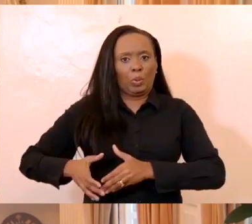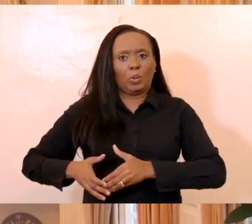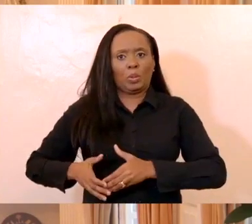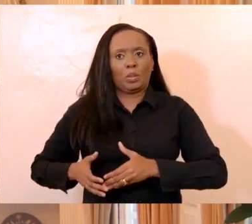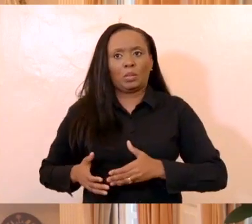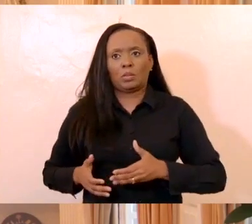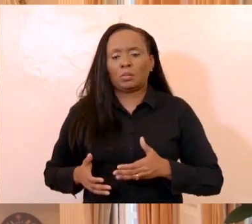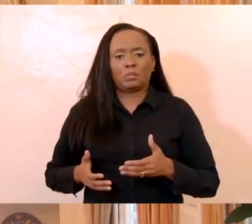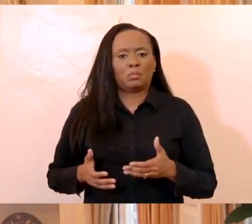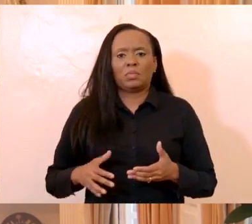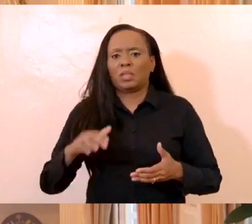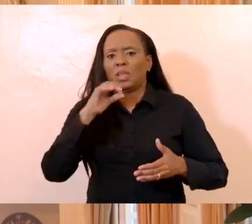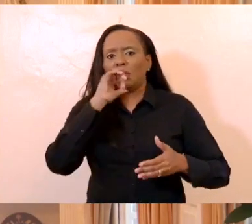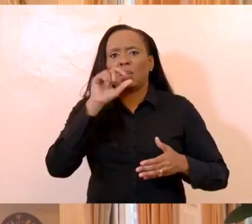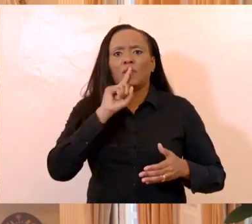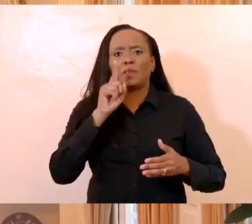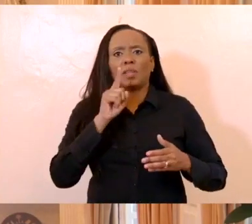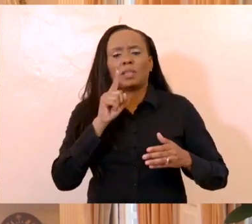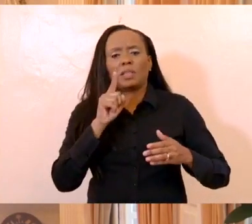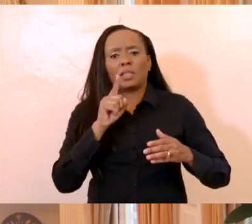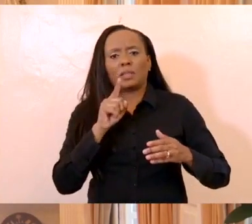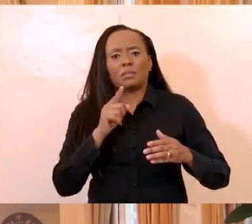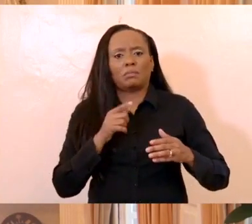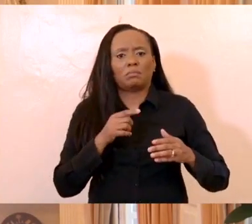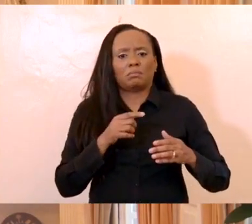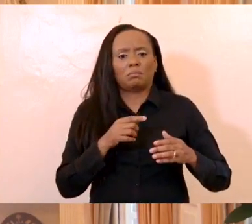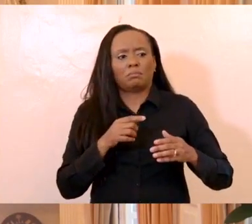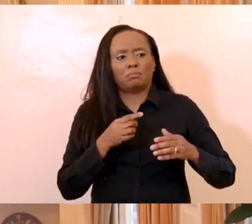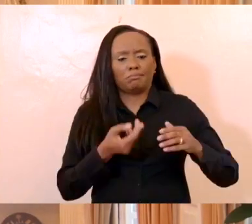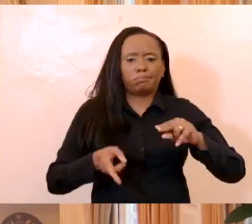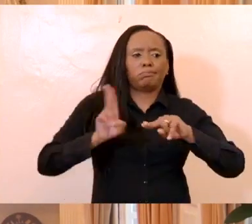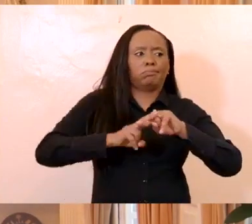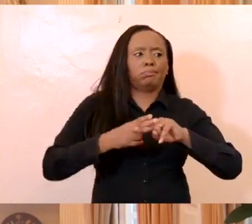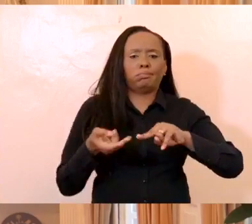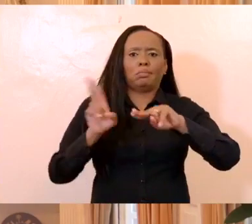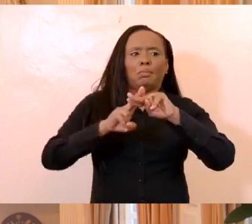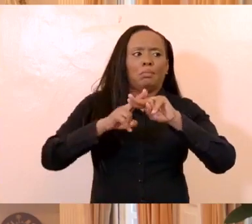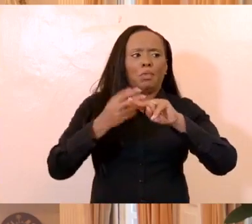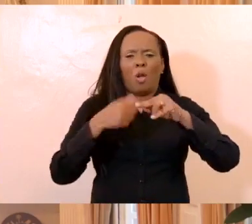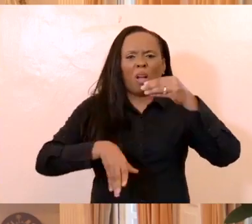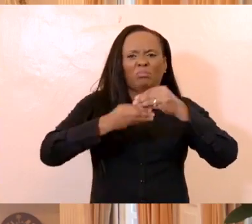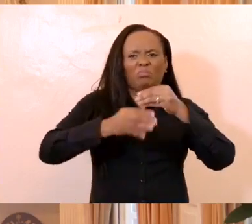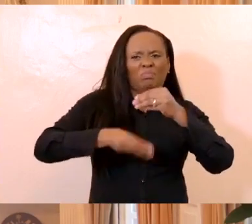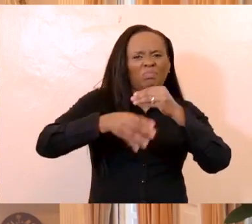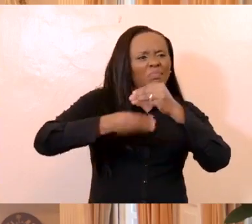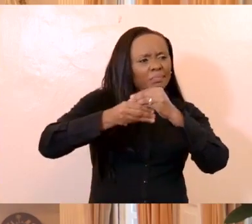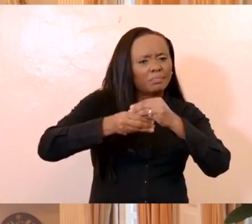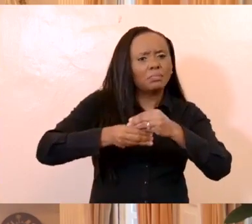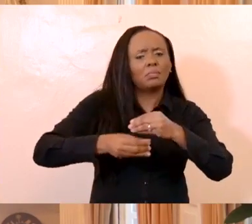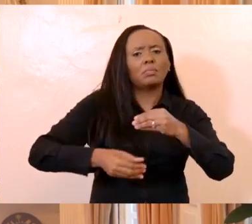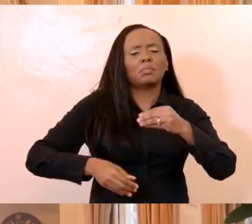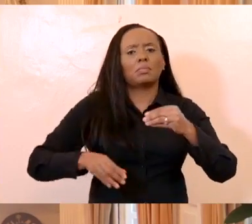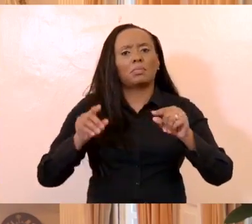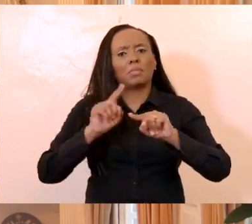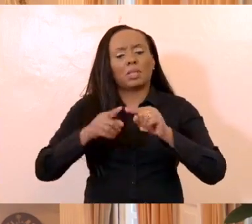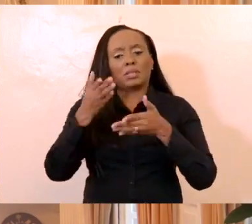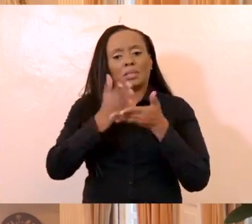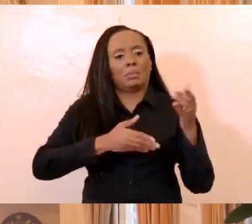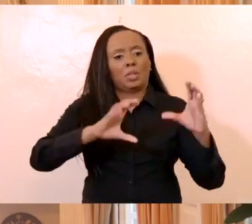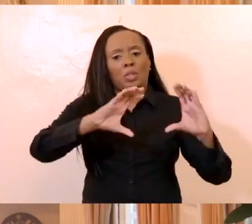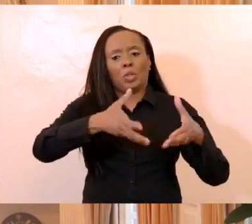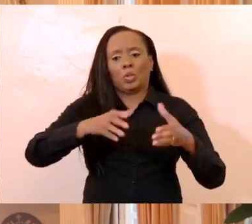in many of those clusters in terms of additional cases being allocated. However, some of the